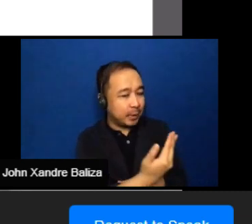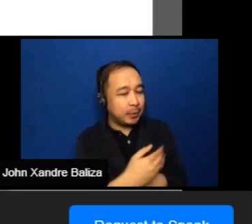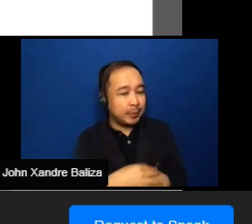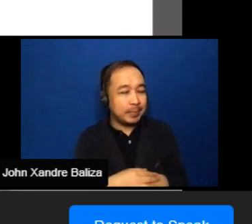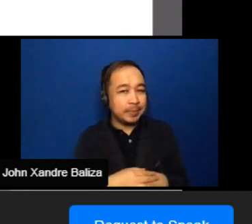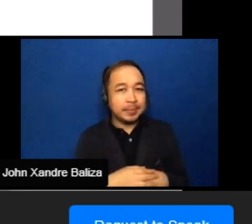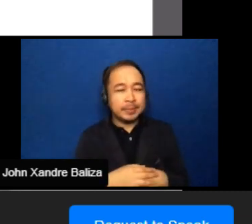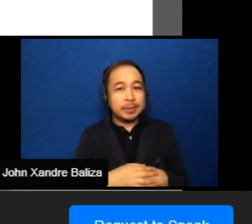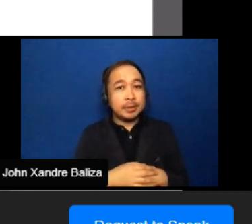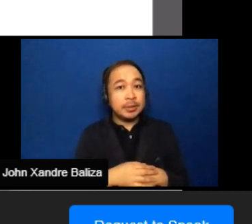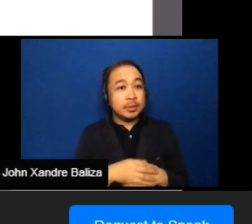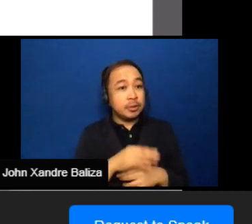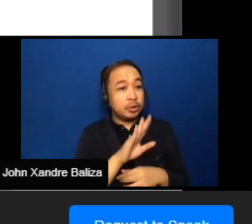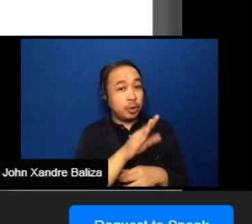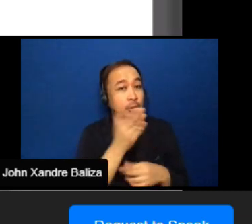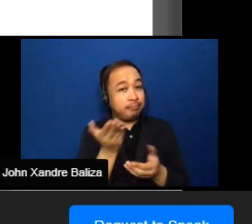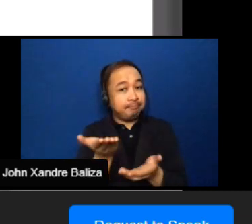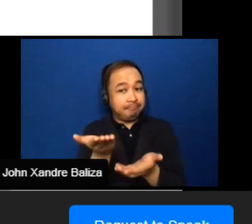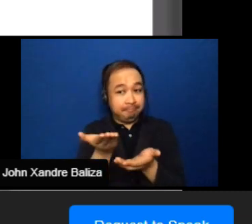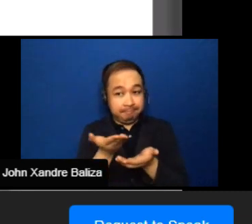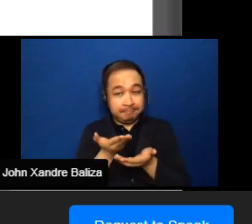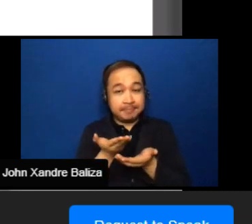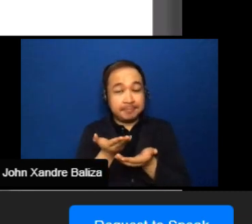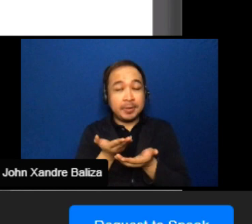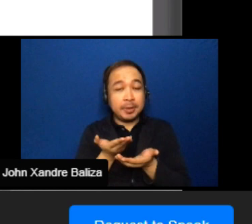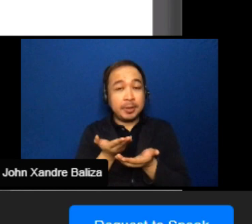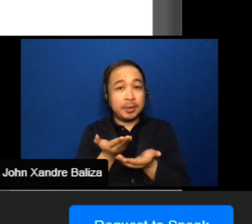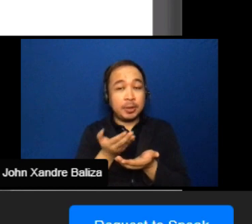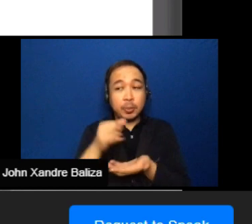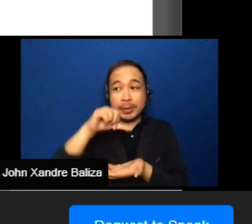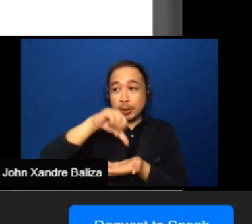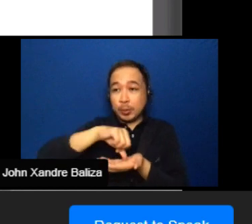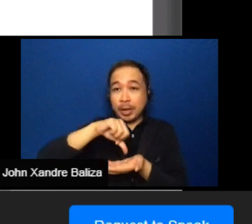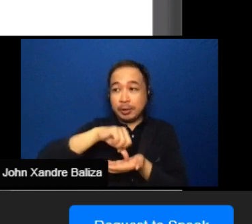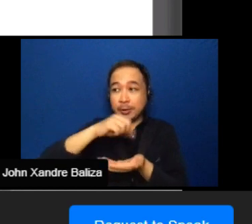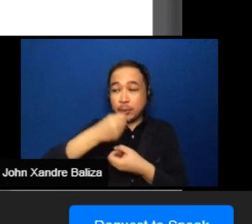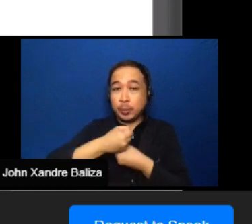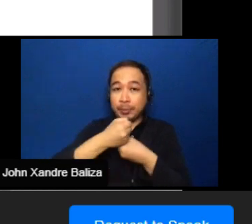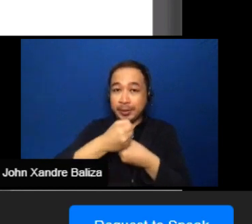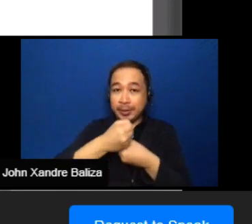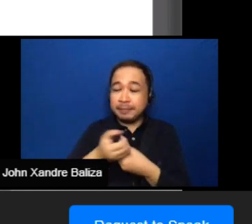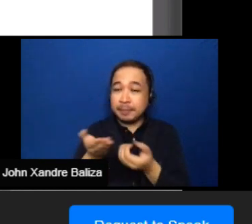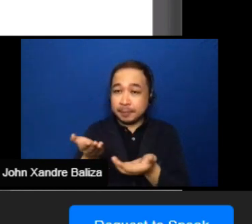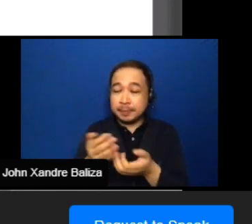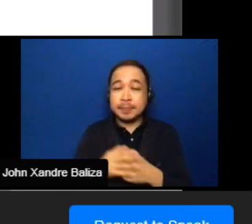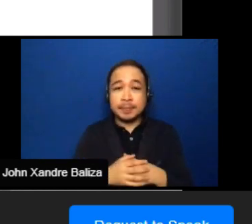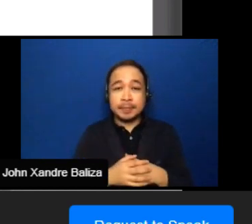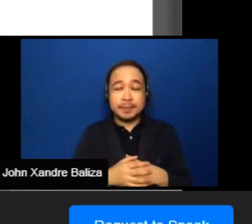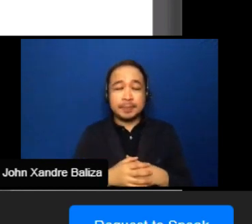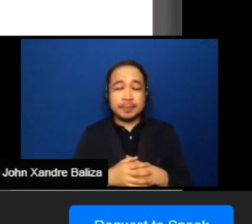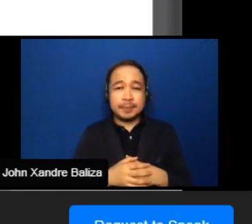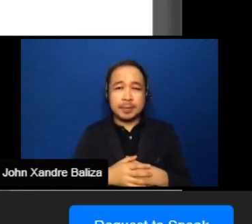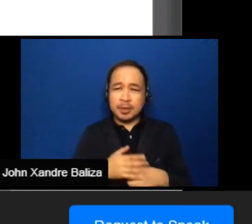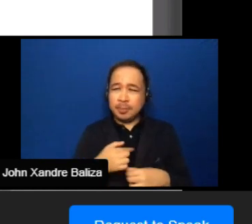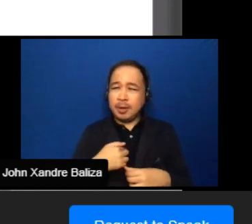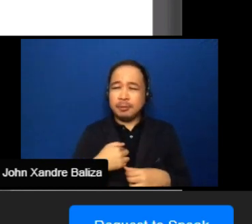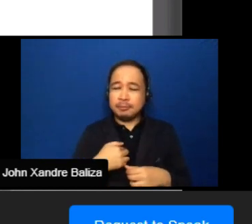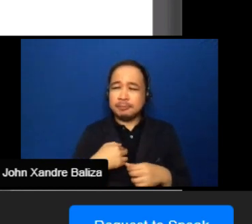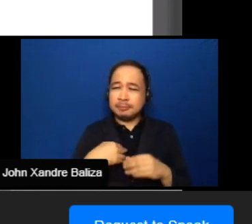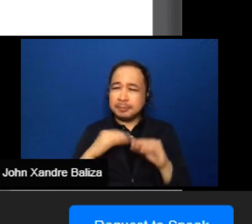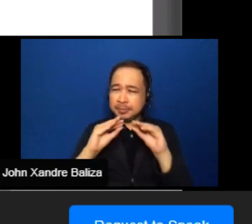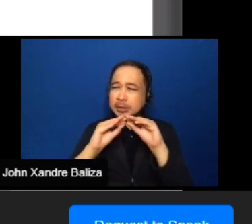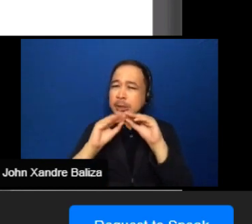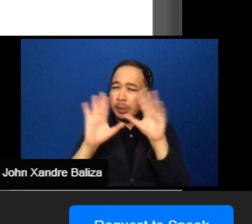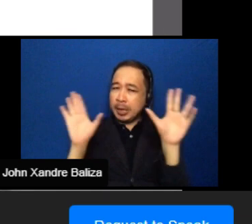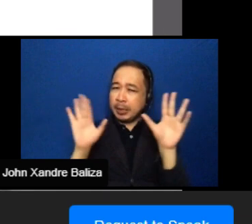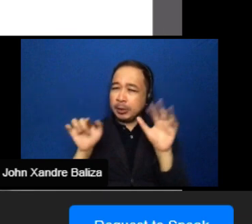the intervention made by the distinguished delegate of Iran, if I understood her intervention correctly, she